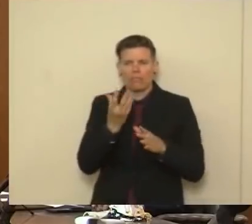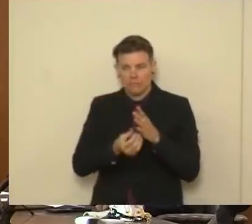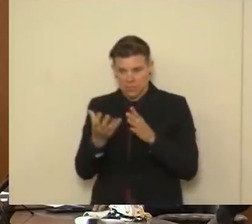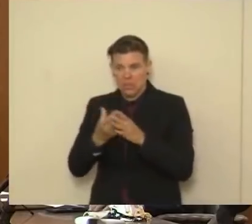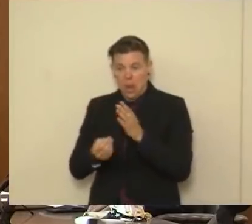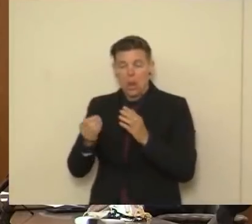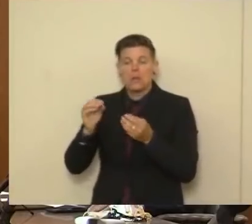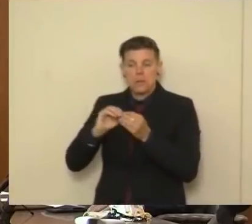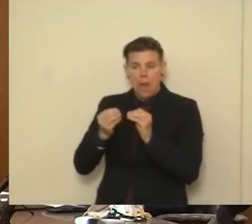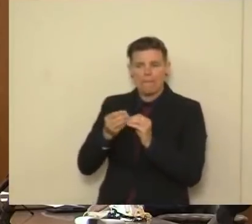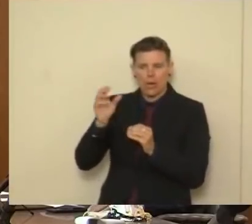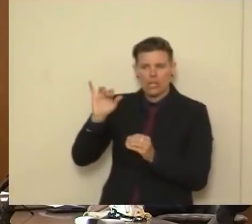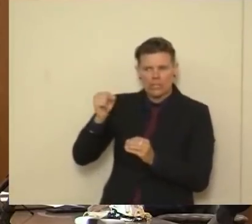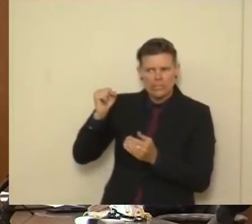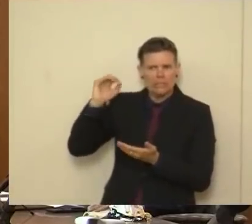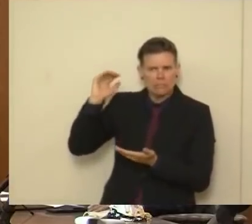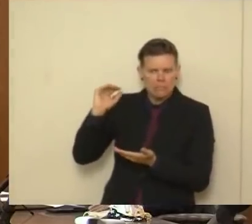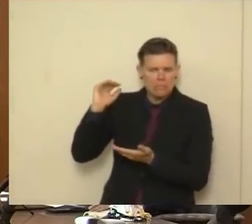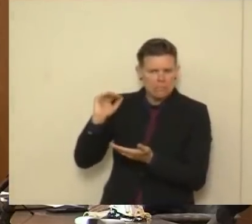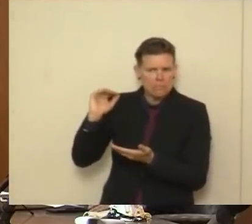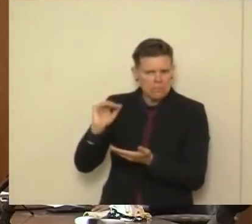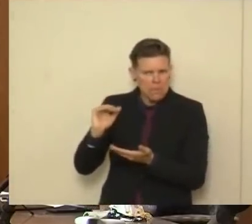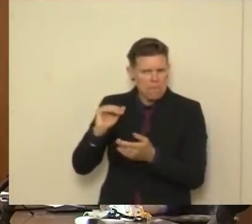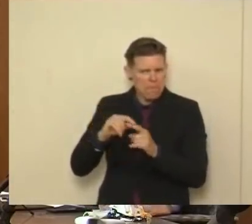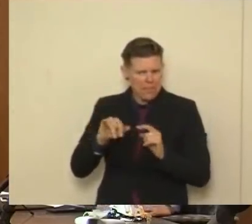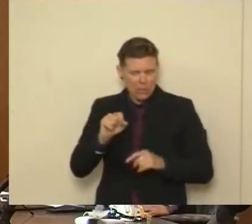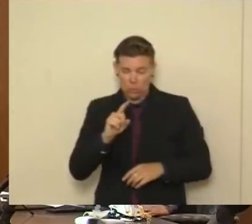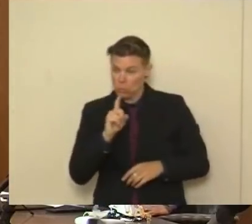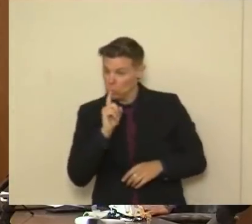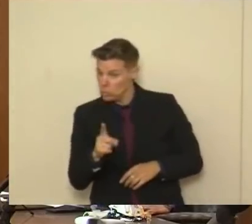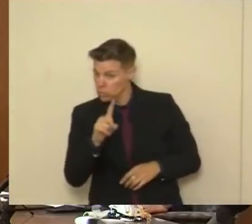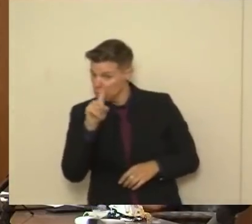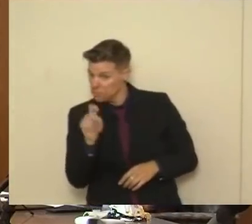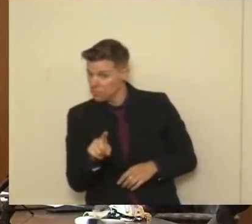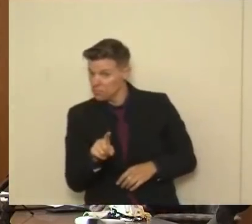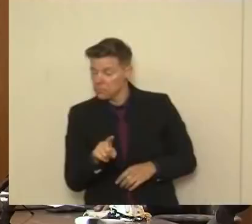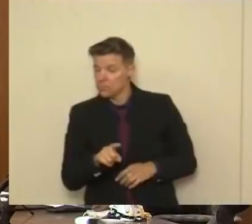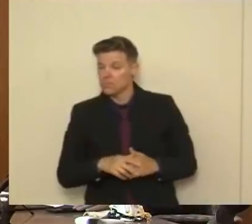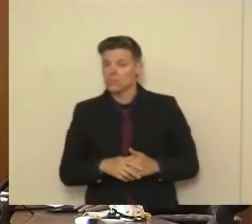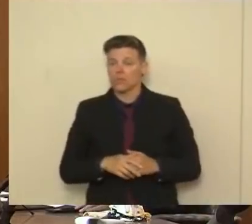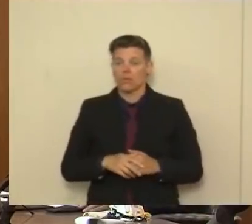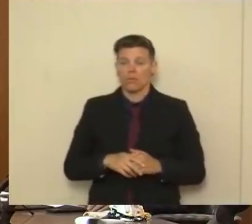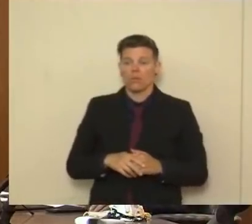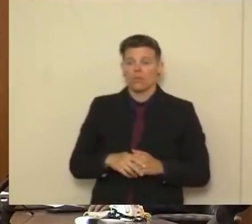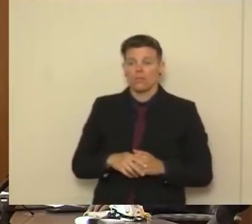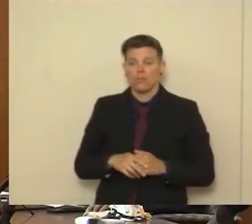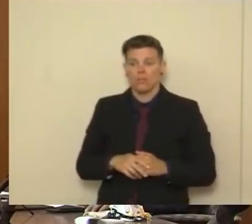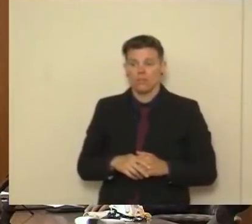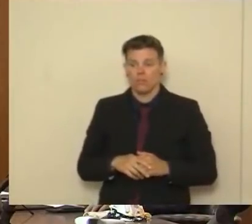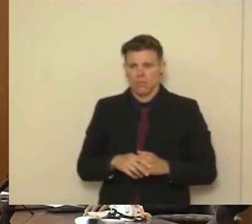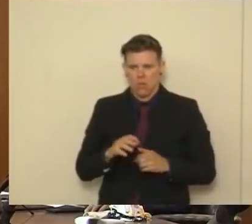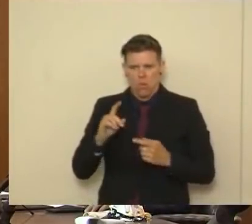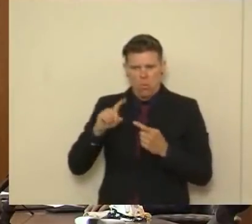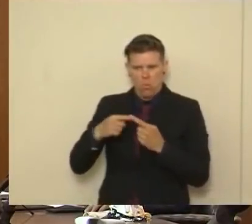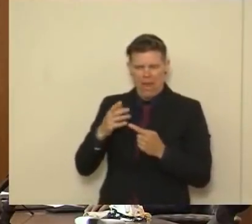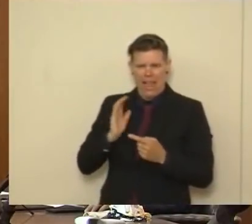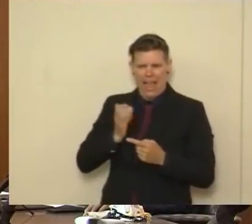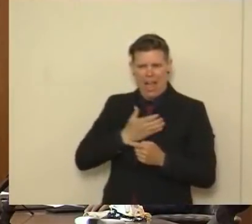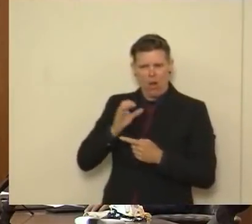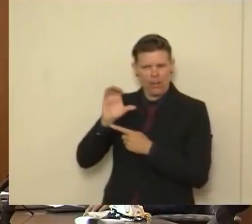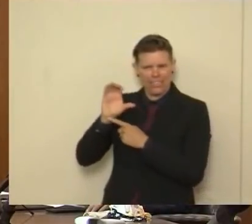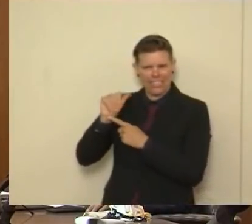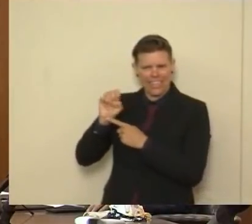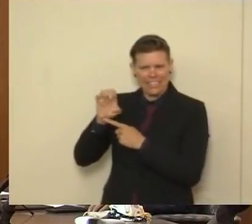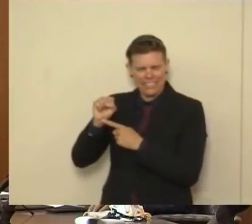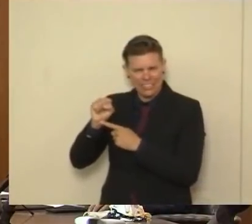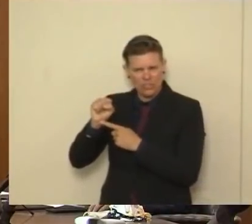Is that purely accountable going backwards to when our cases were lower? And I guess I'm wondering what that time period